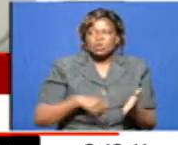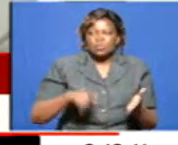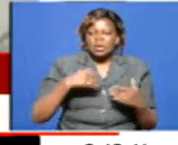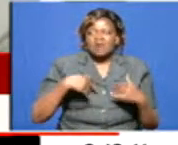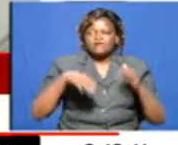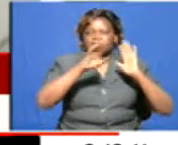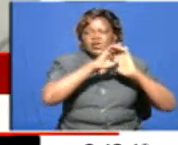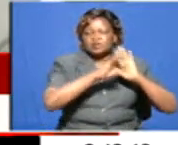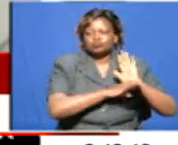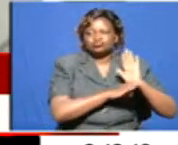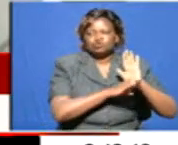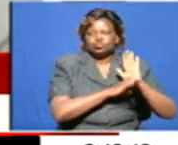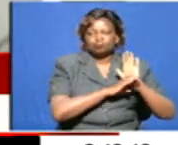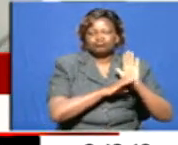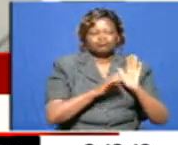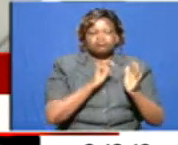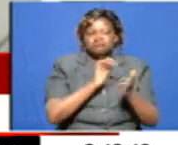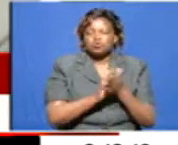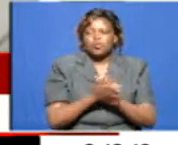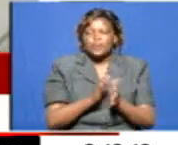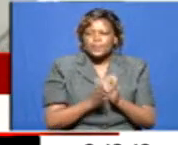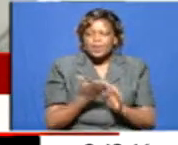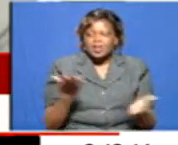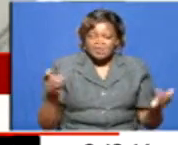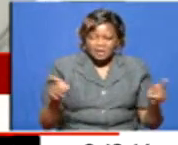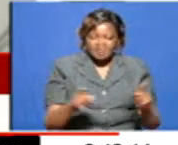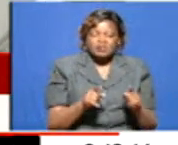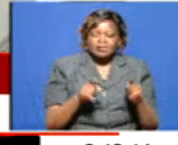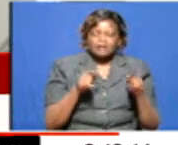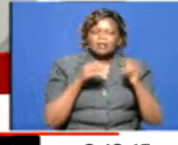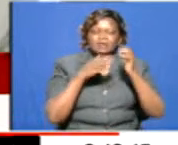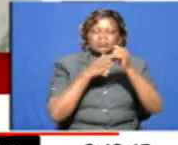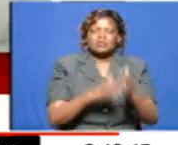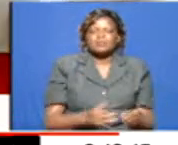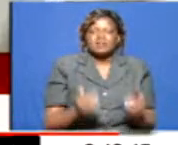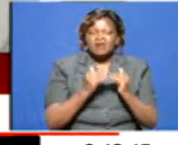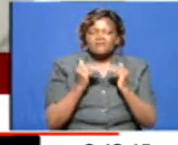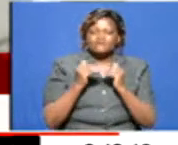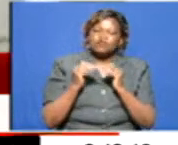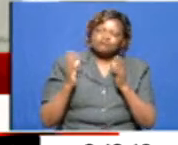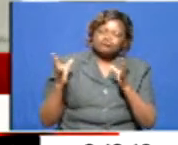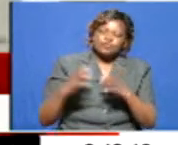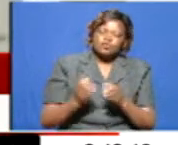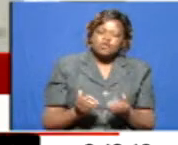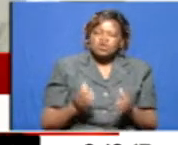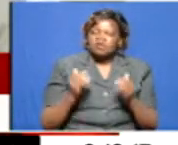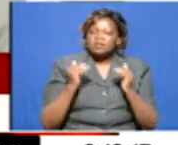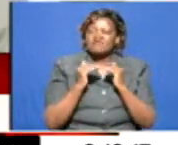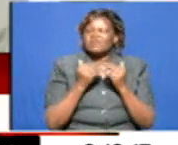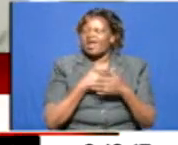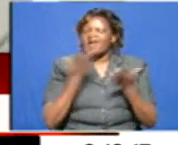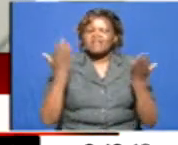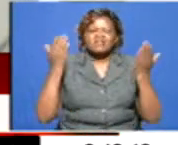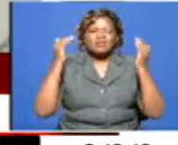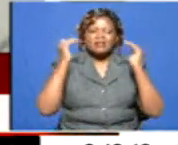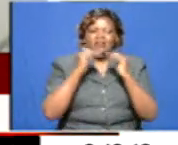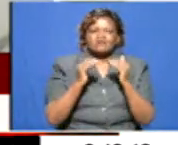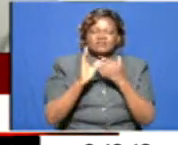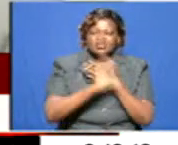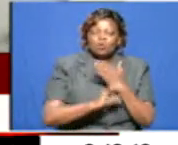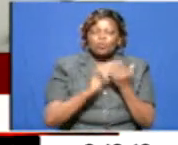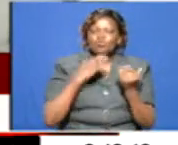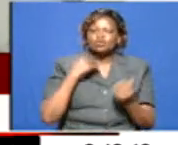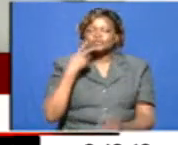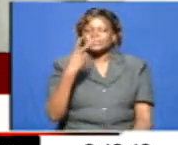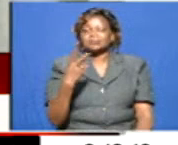constitution. None of us at the leadership level, at the community level, in all levels in this country will want to see us